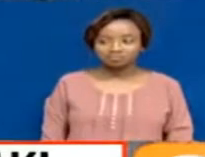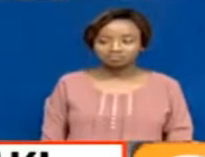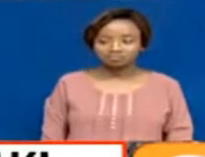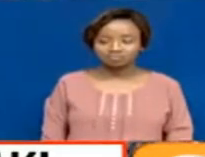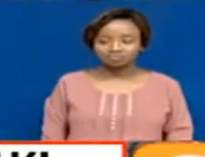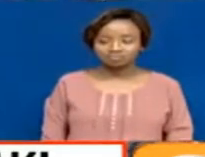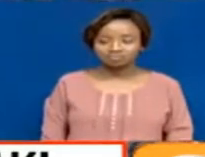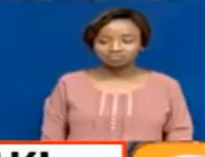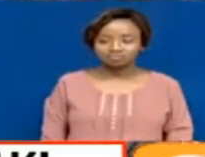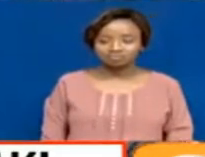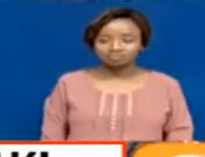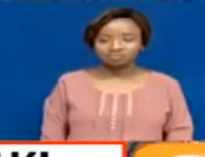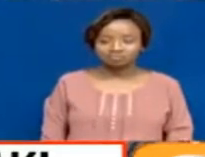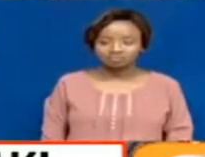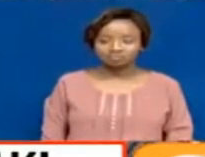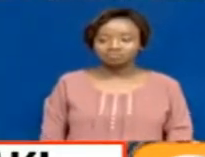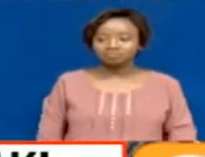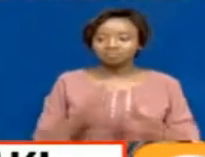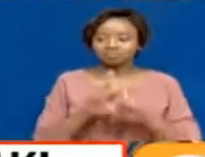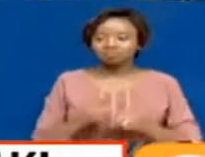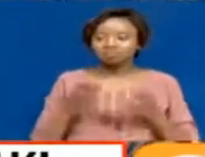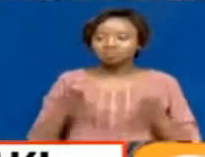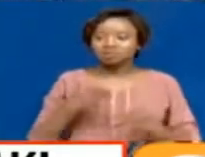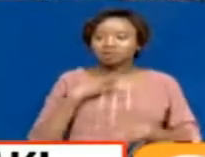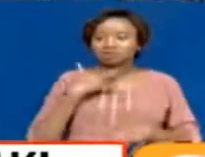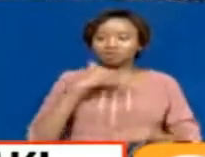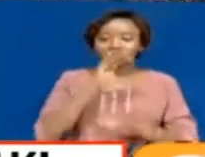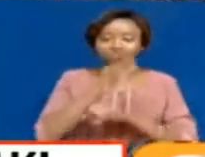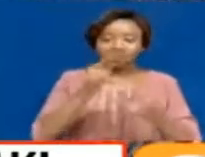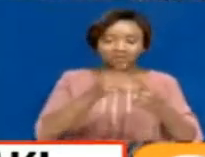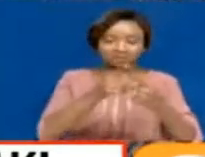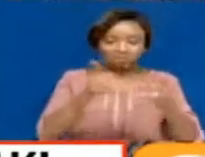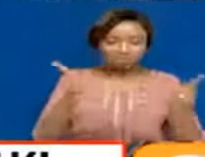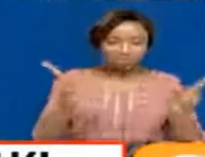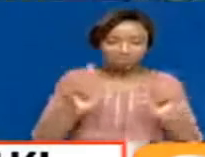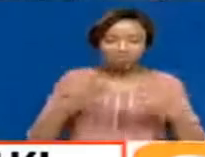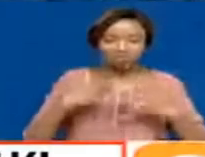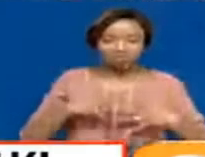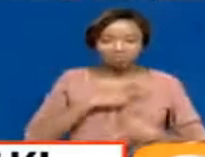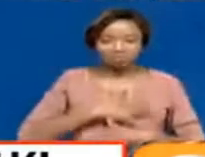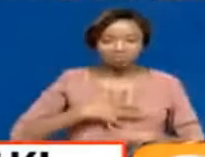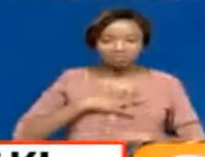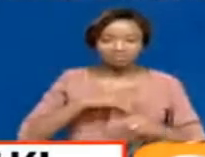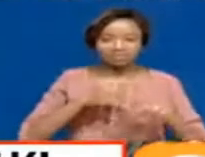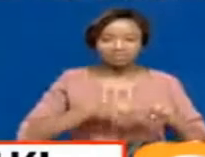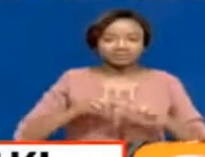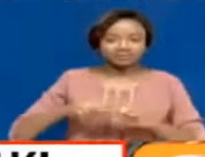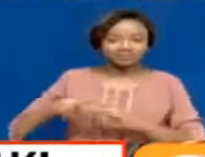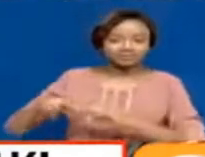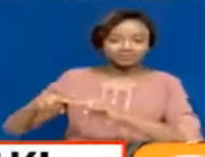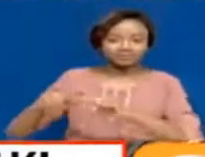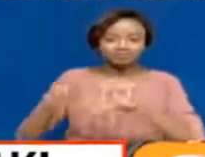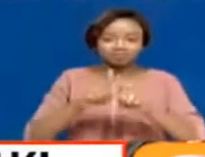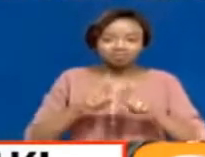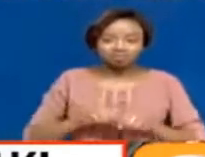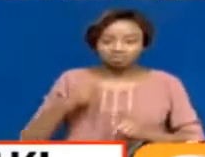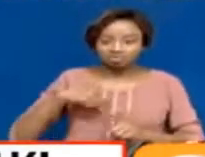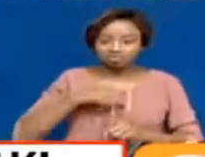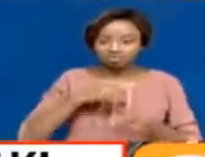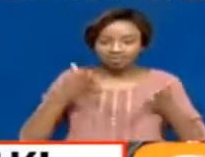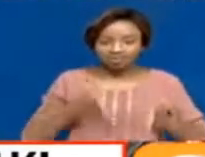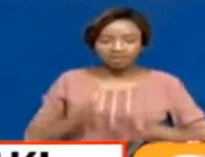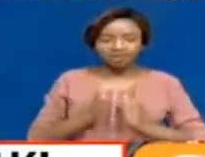At this juncture, we will ask all to be seated. We will invite, we are here with all the